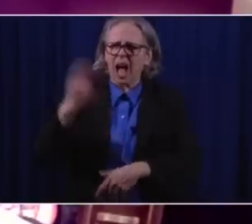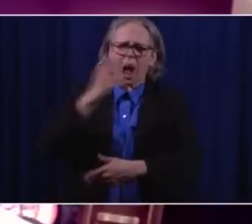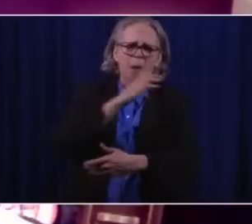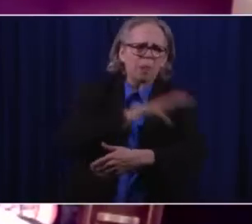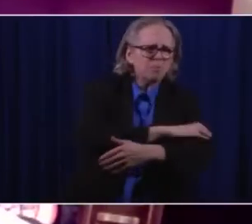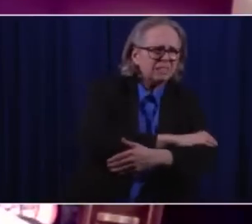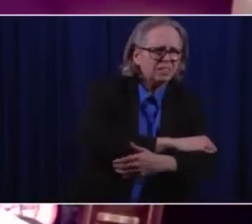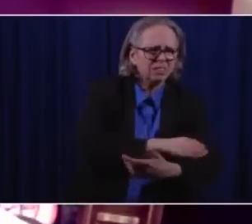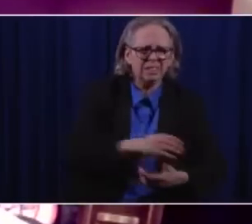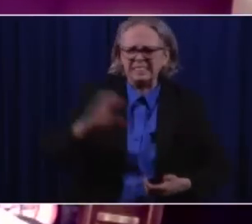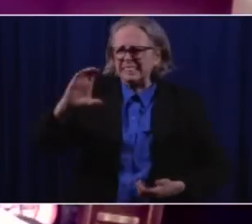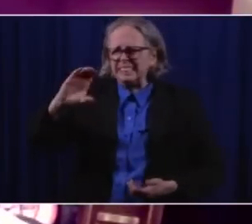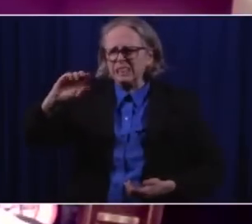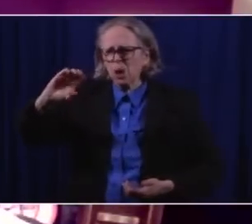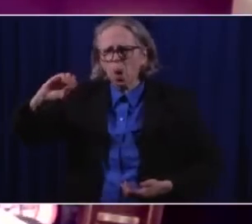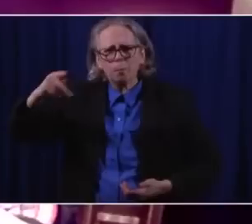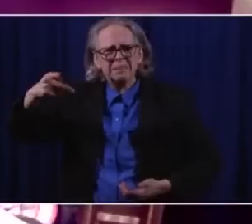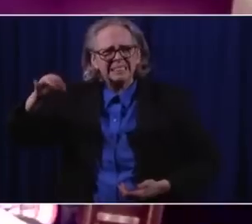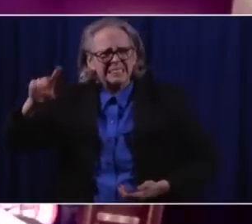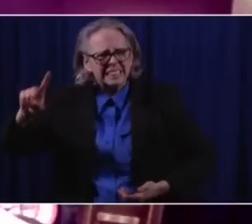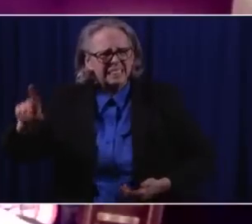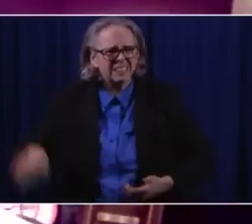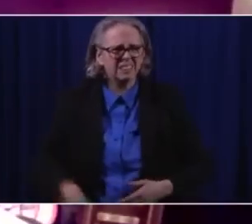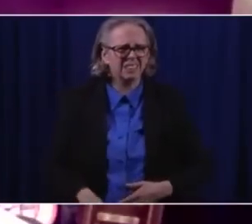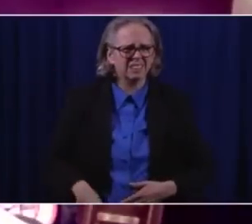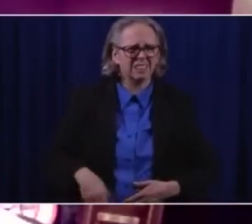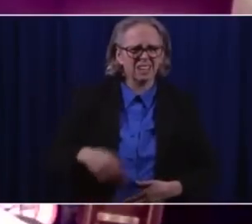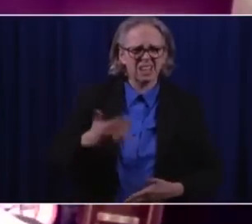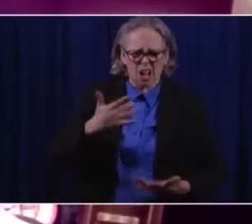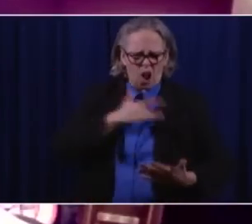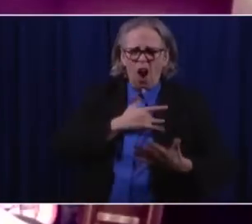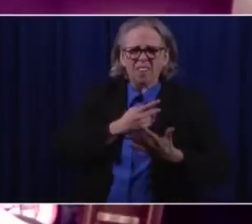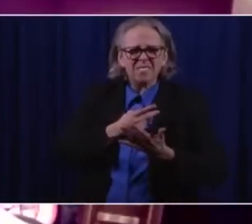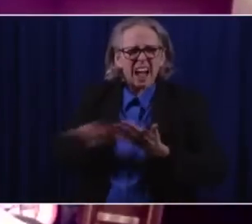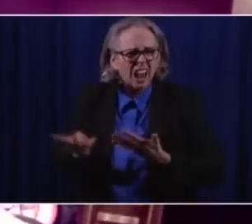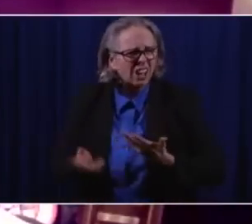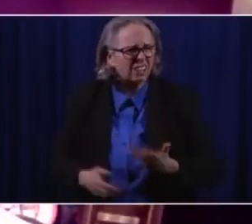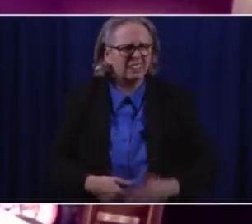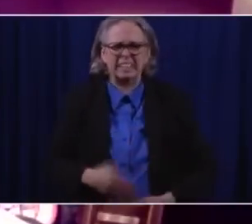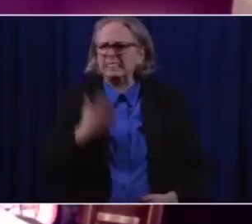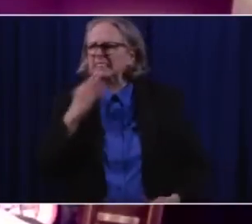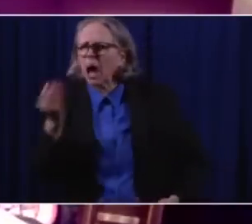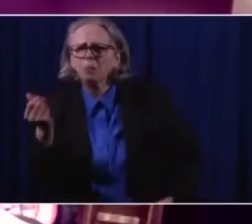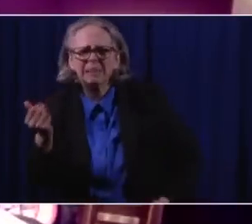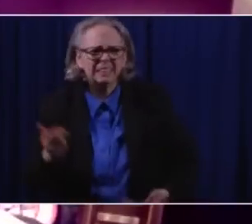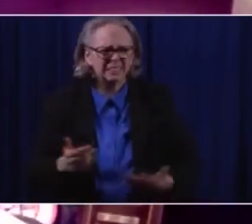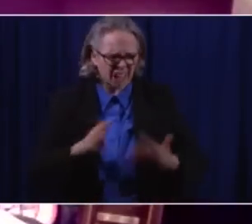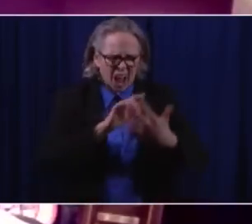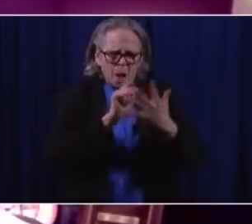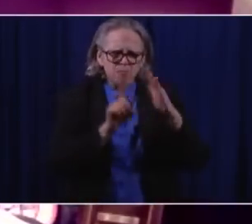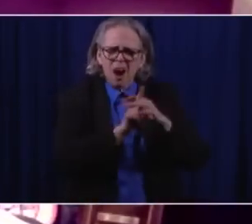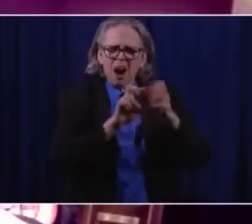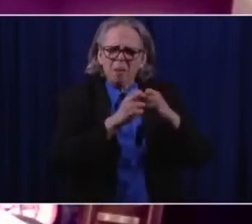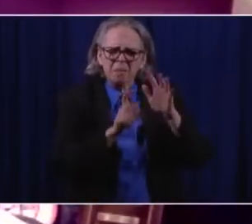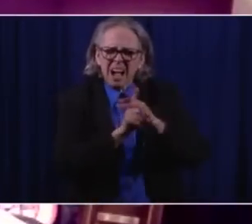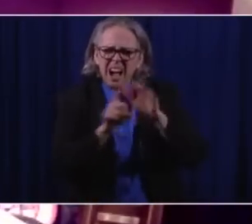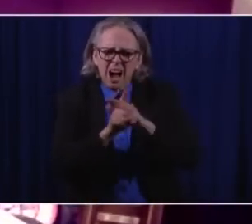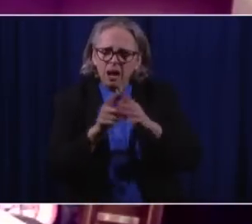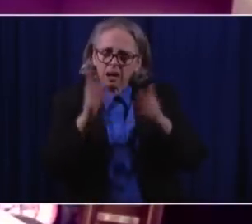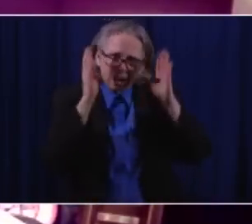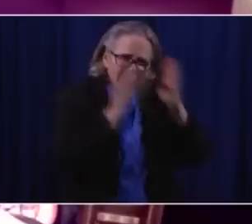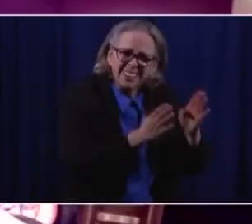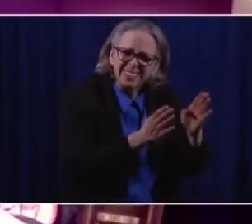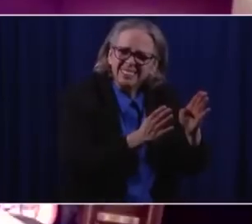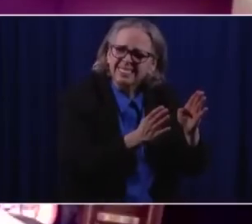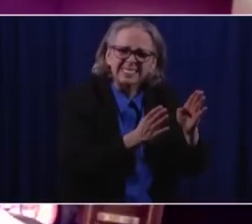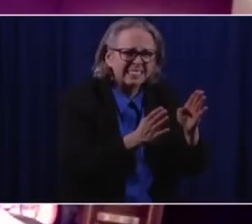COPD, congestive heart failure, diabetes, chronic conditions that impact people, those things don't have we don't have the